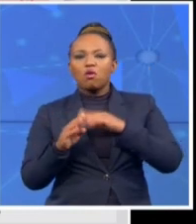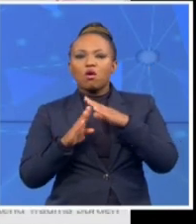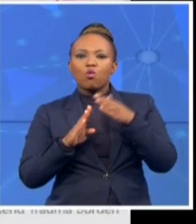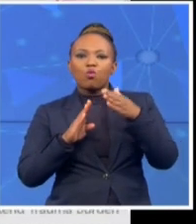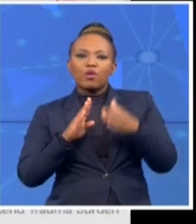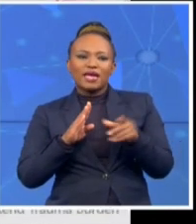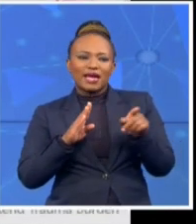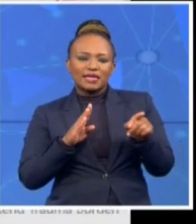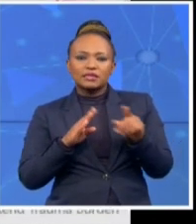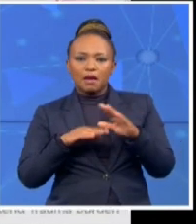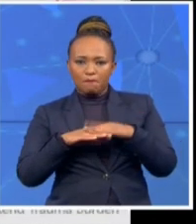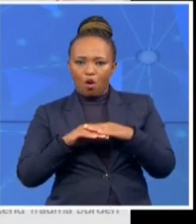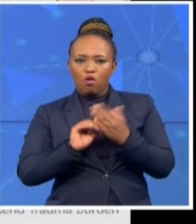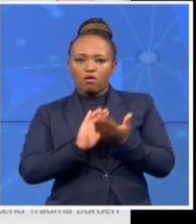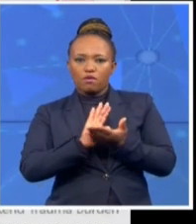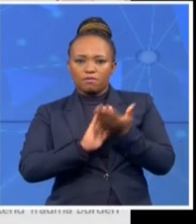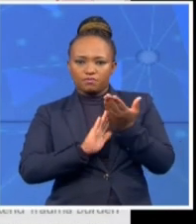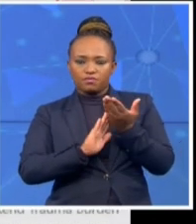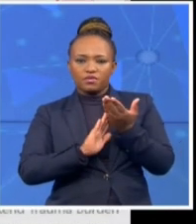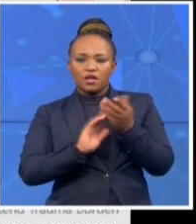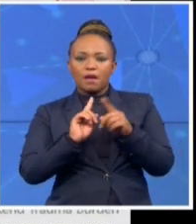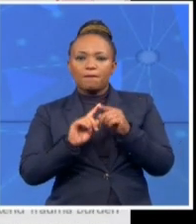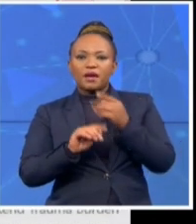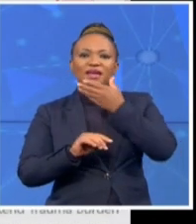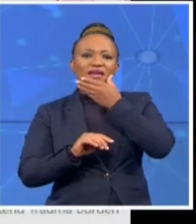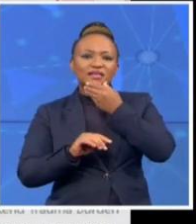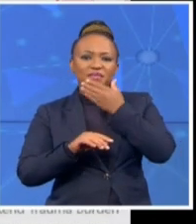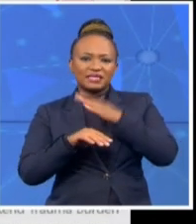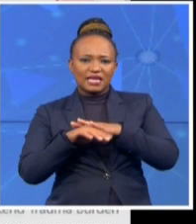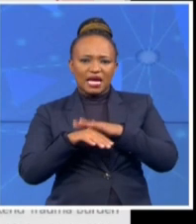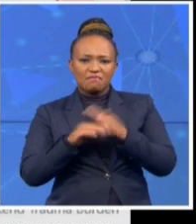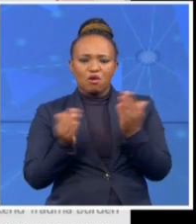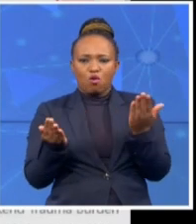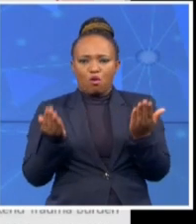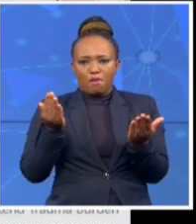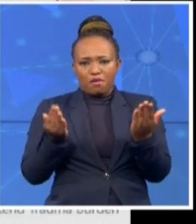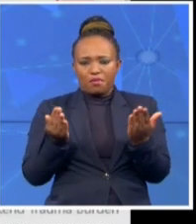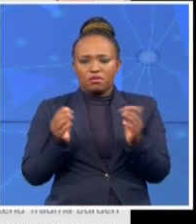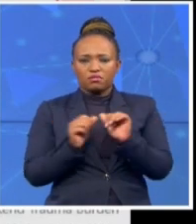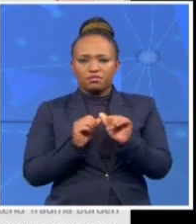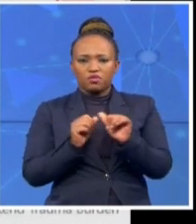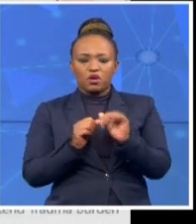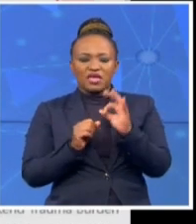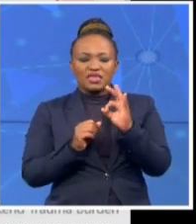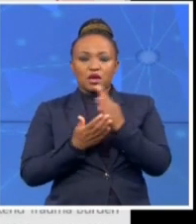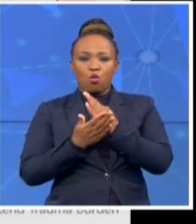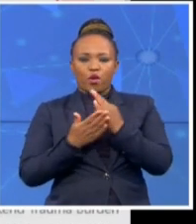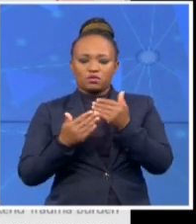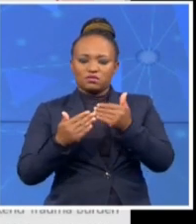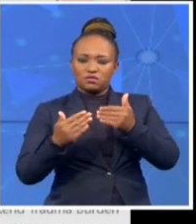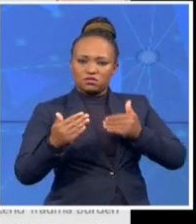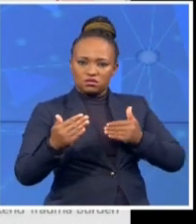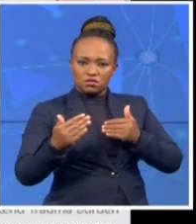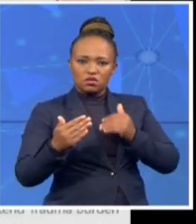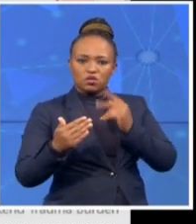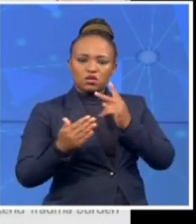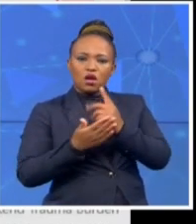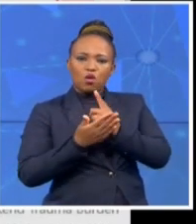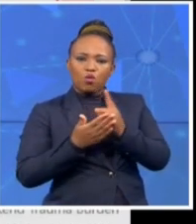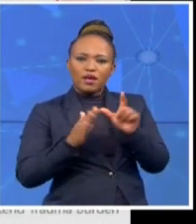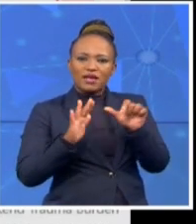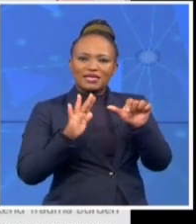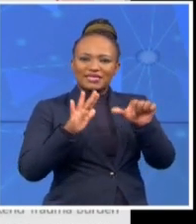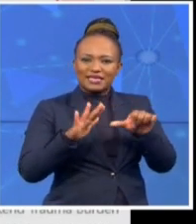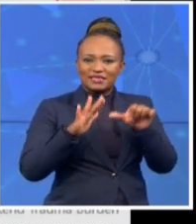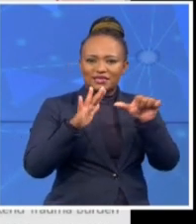over the Christmas weekend. So if you take the last 3 weeks, you can see from the week of the 16th of December to the weekend